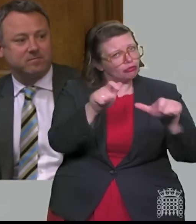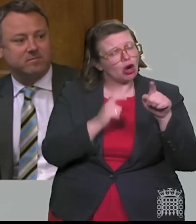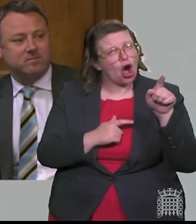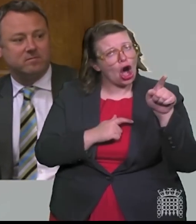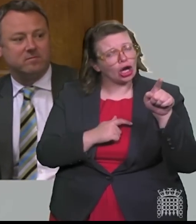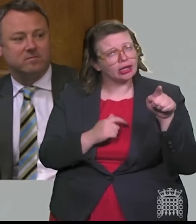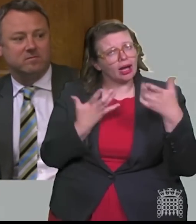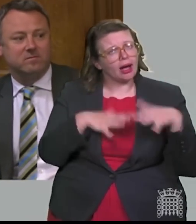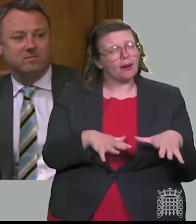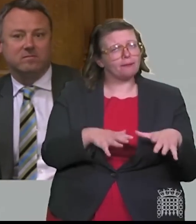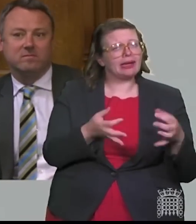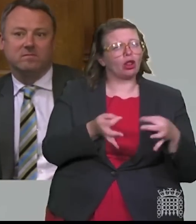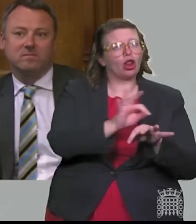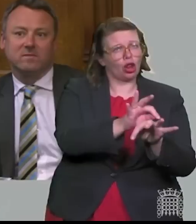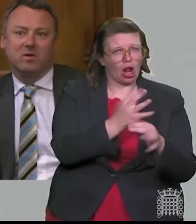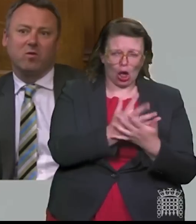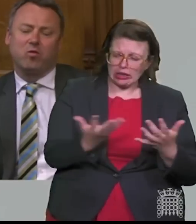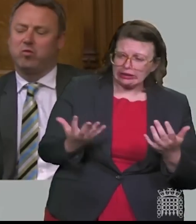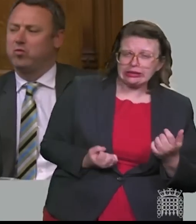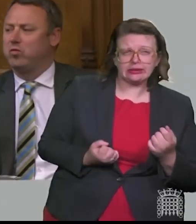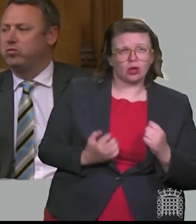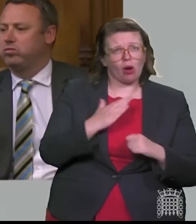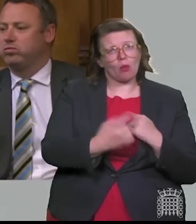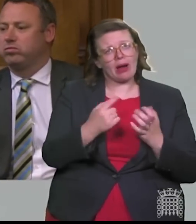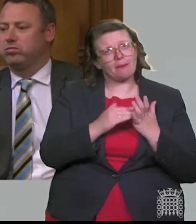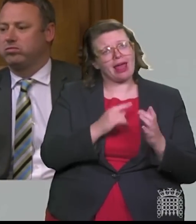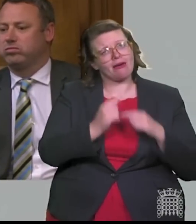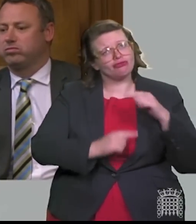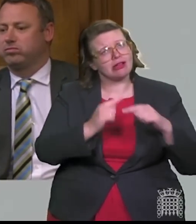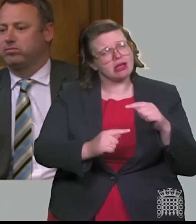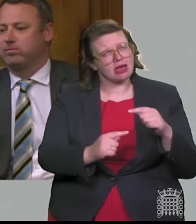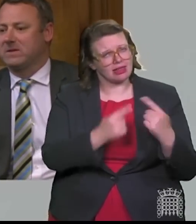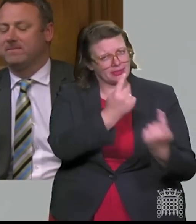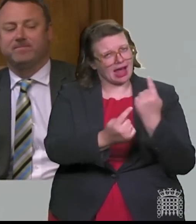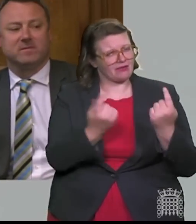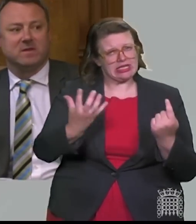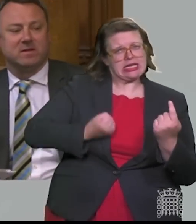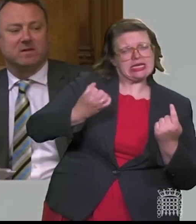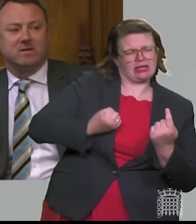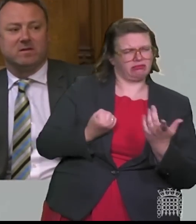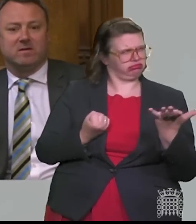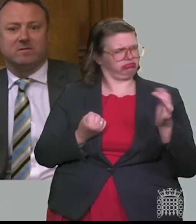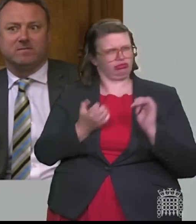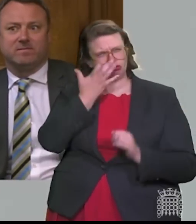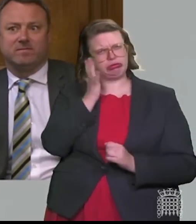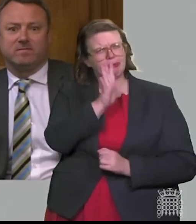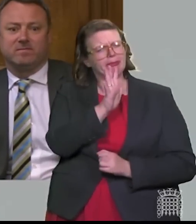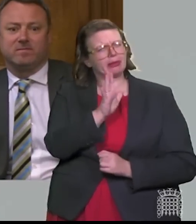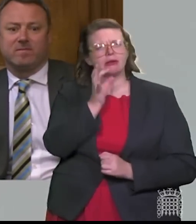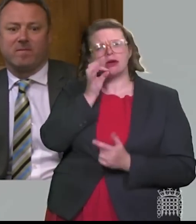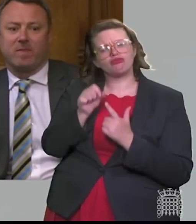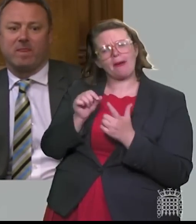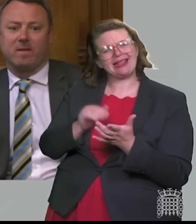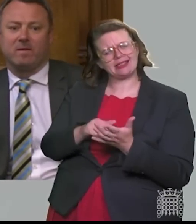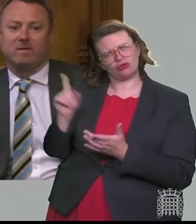in post, many of them drawing six-figure salaries. Does the Prime Minister agree that this disgraceful state of affairs should be investigated by